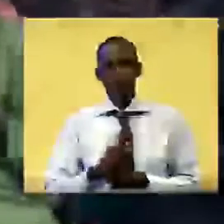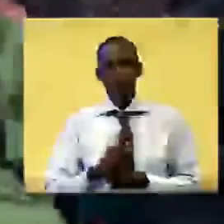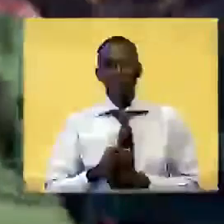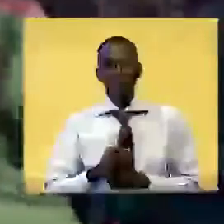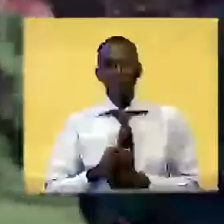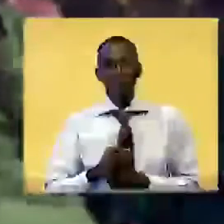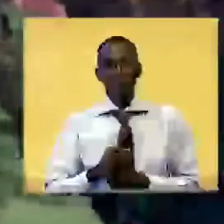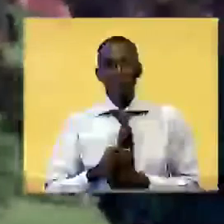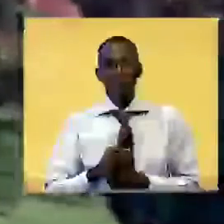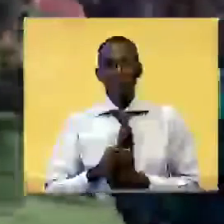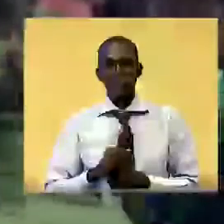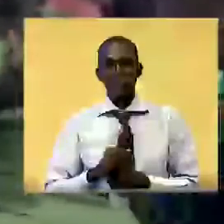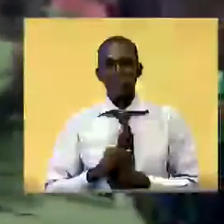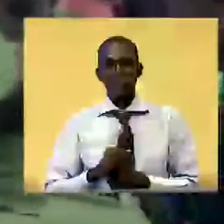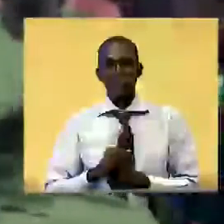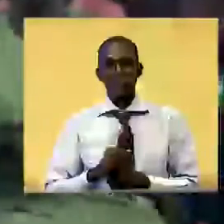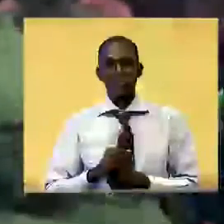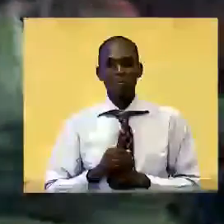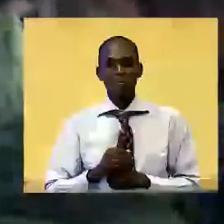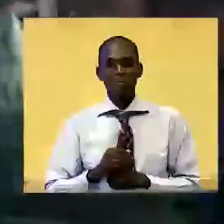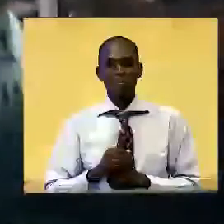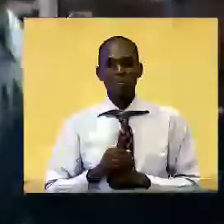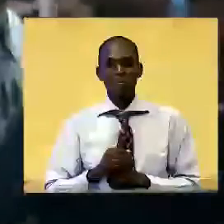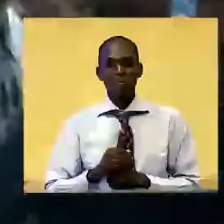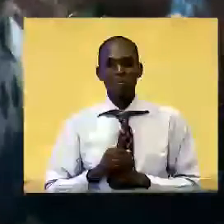The next testifier, please.